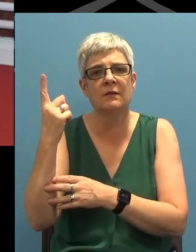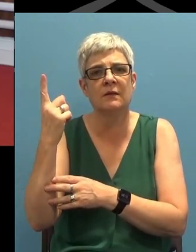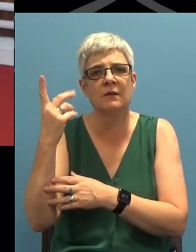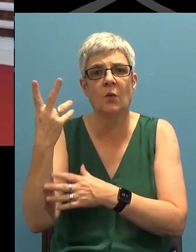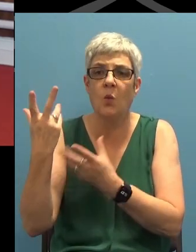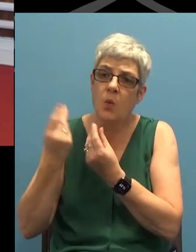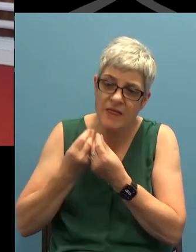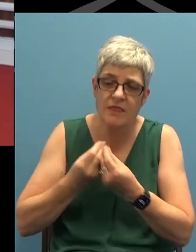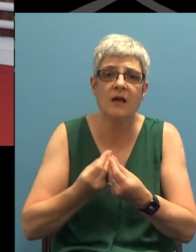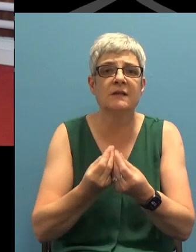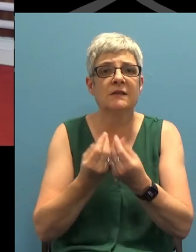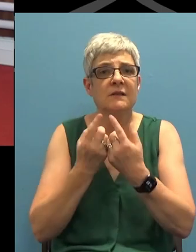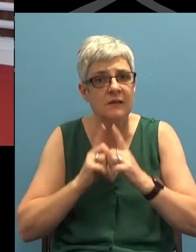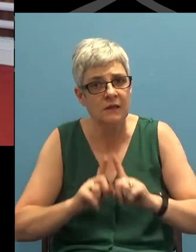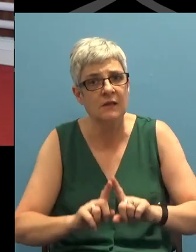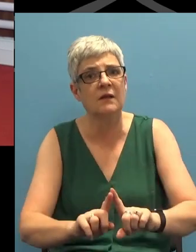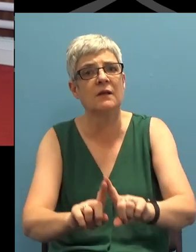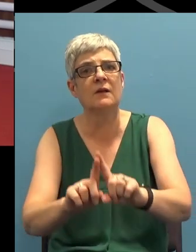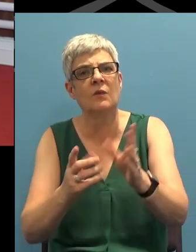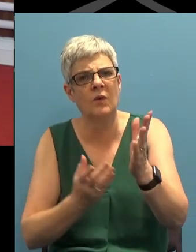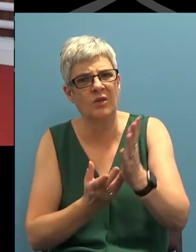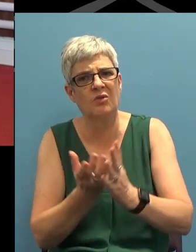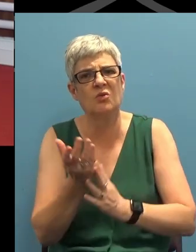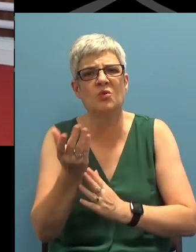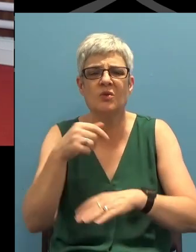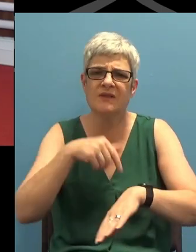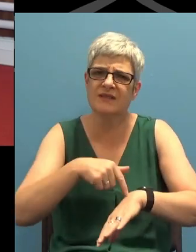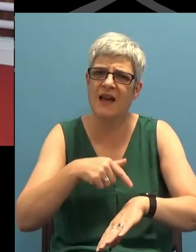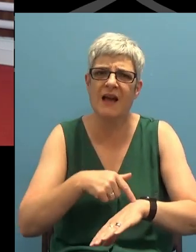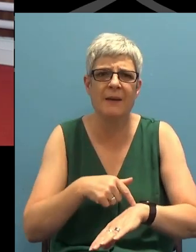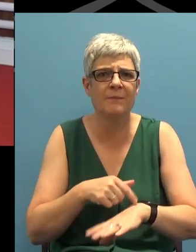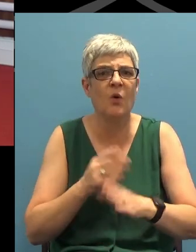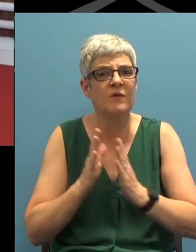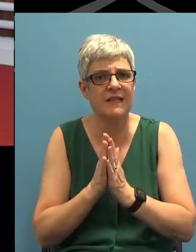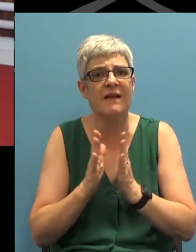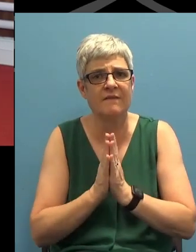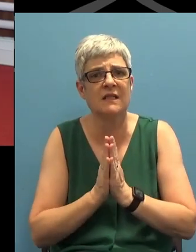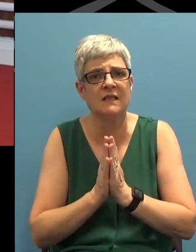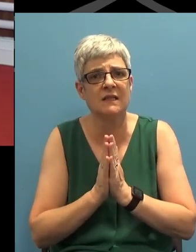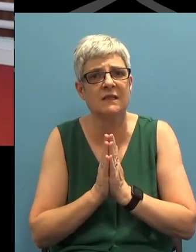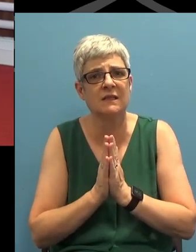walk with us, not just through this time of a service,